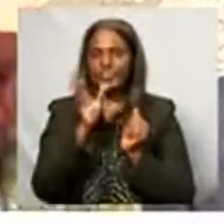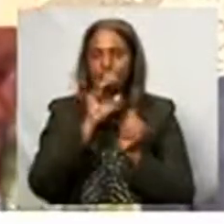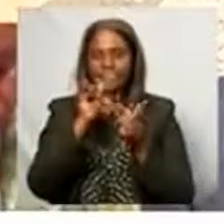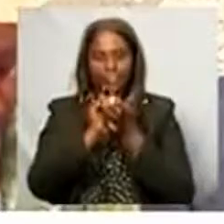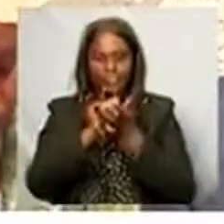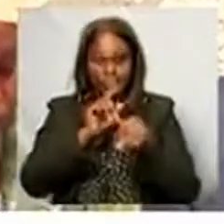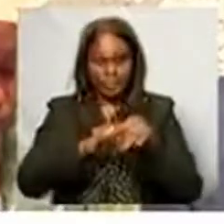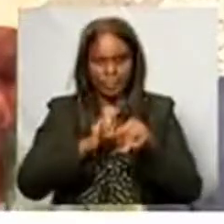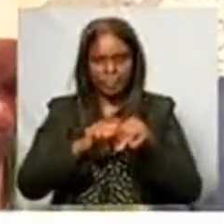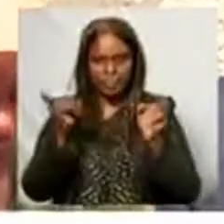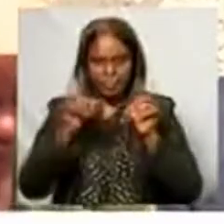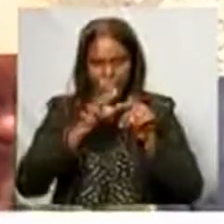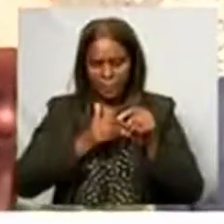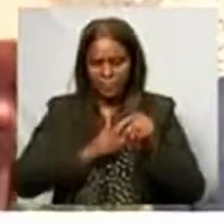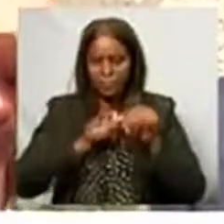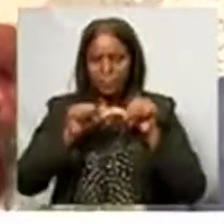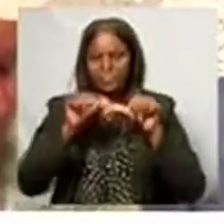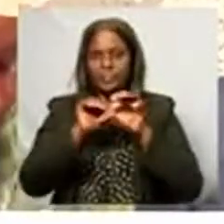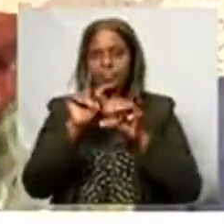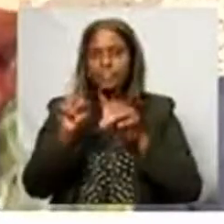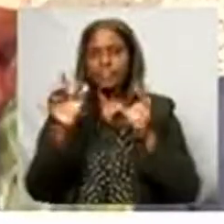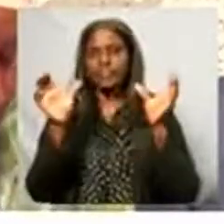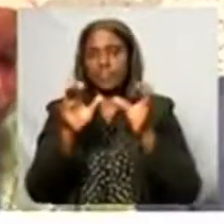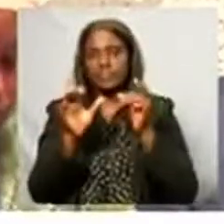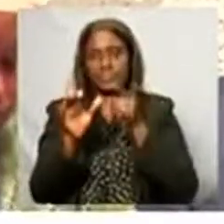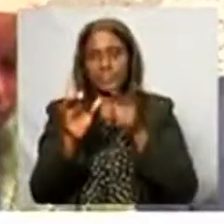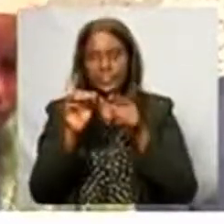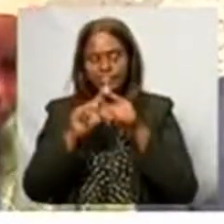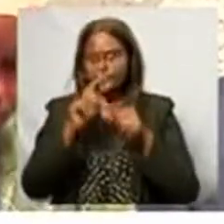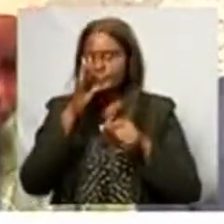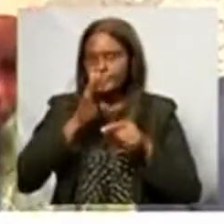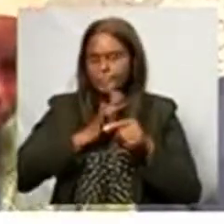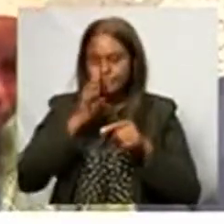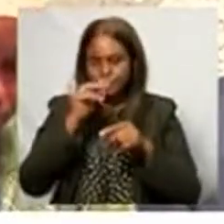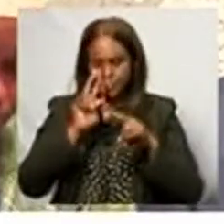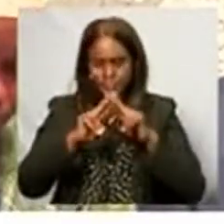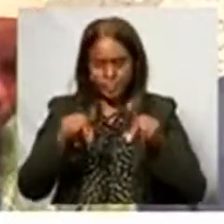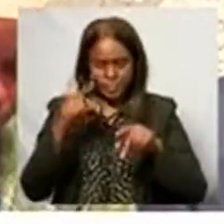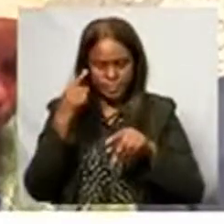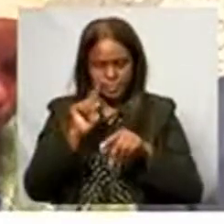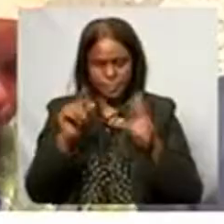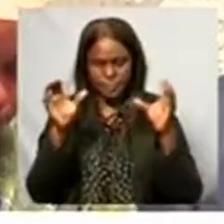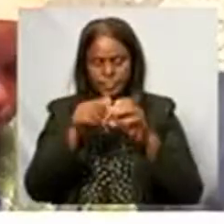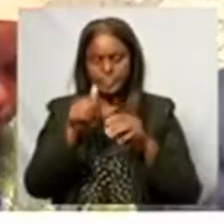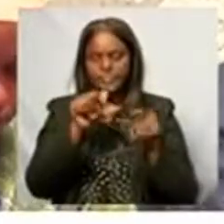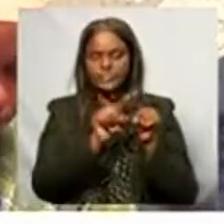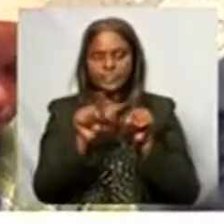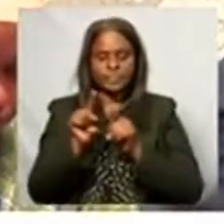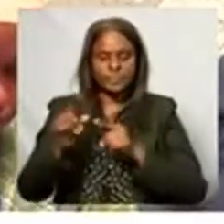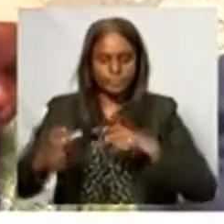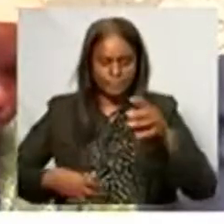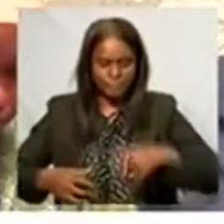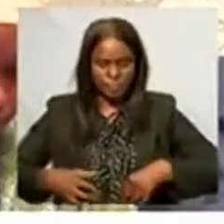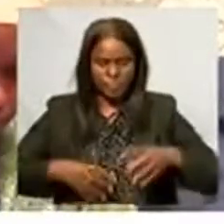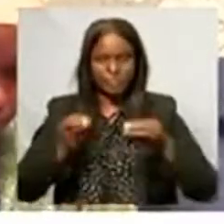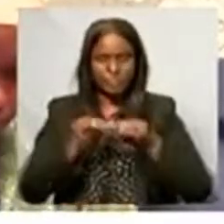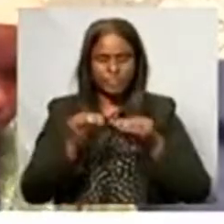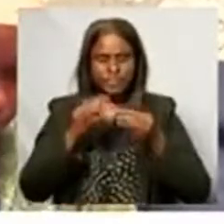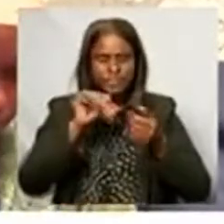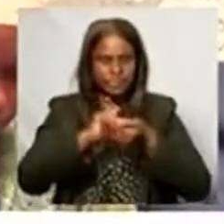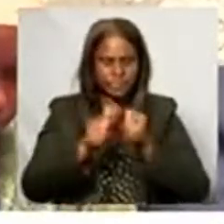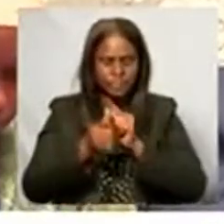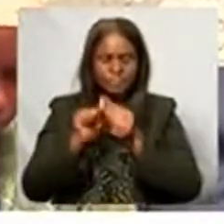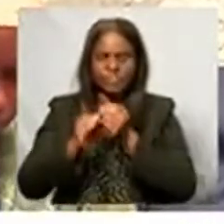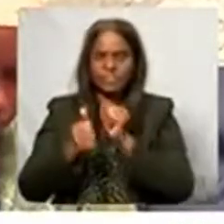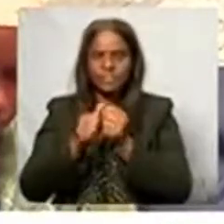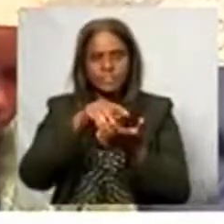time when I was still in that committee. Madam Speaker, the chairperson of the committee also lamented about the chronic problem of